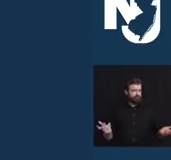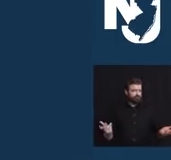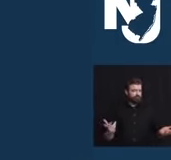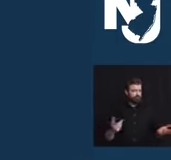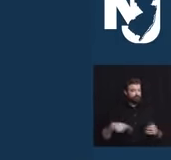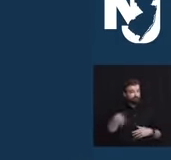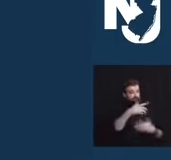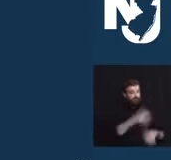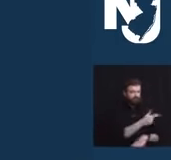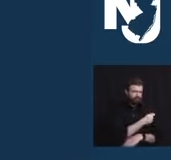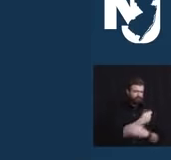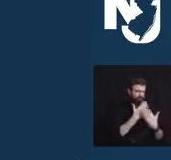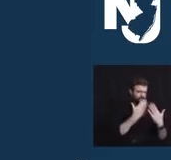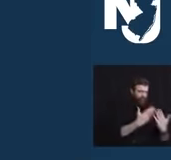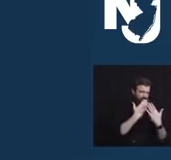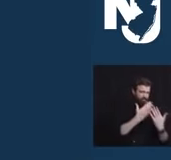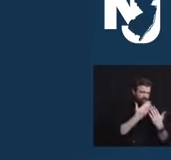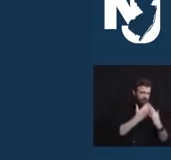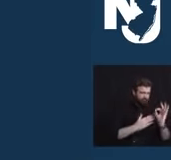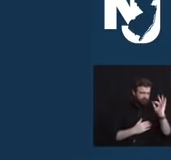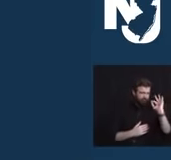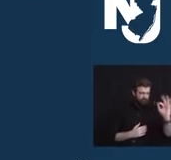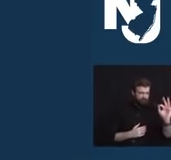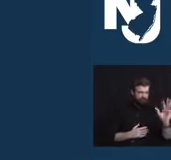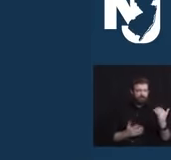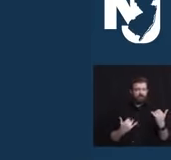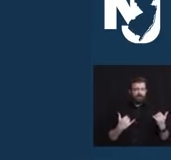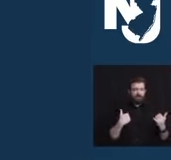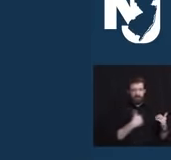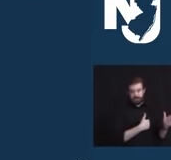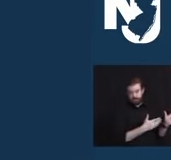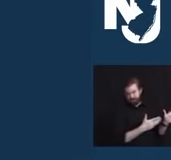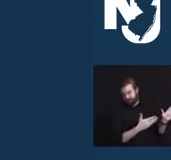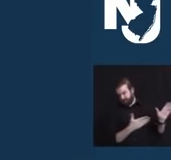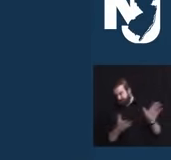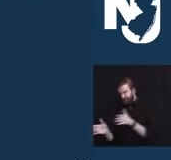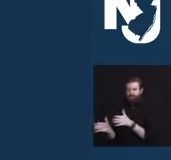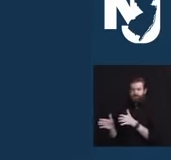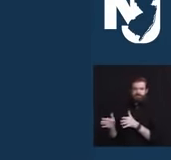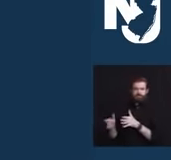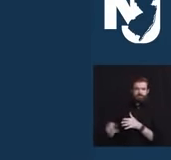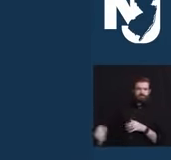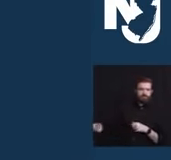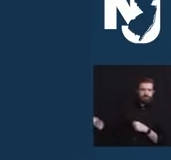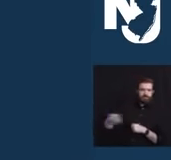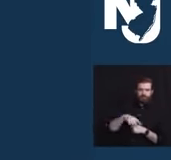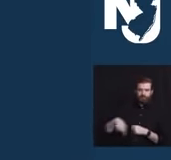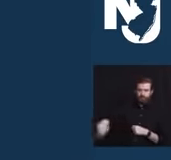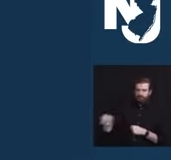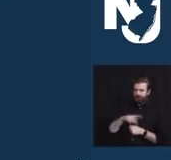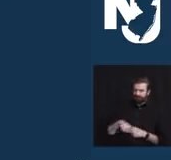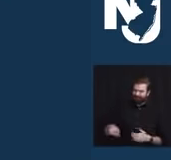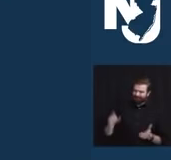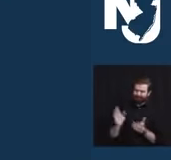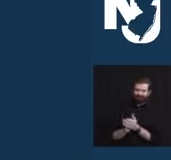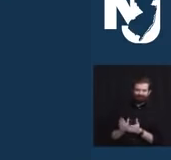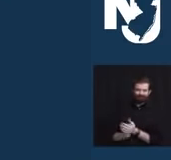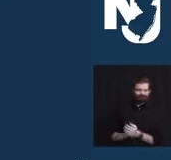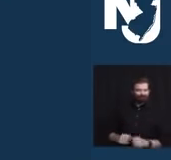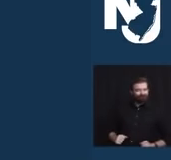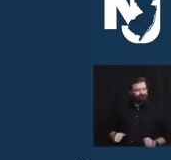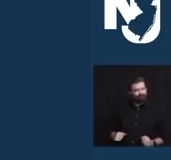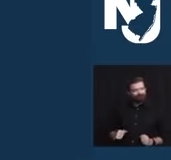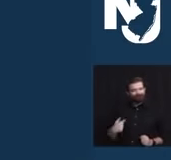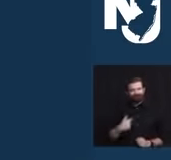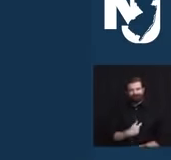every one of you. Now we are pulling out all the stops, unlike, I might add, any other American